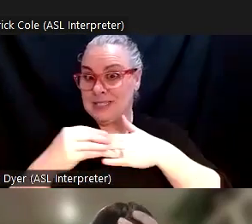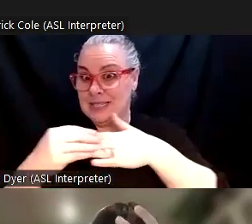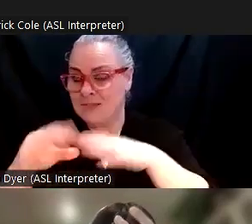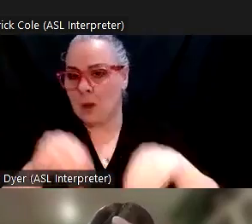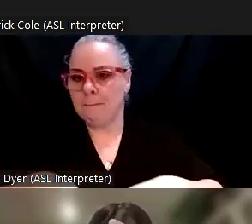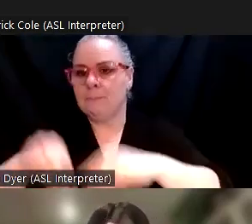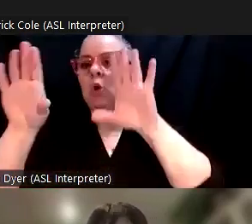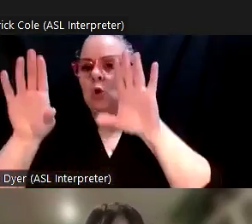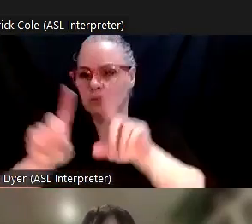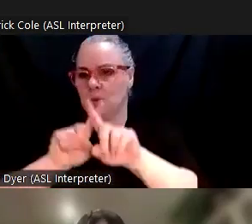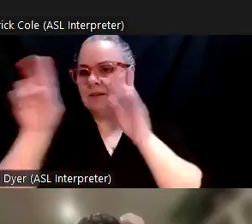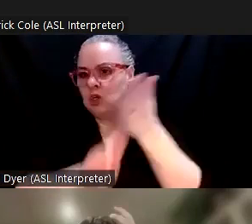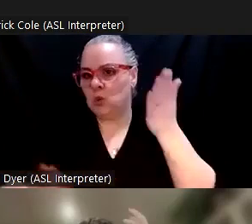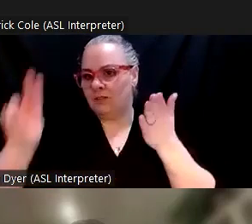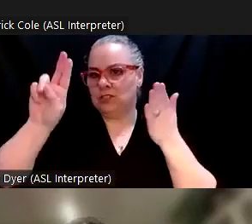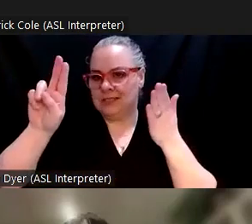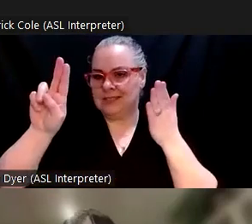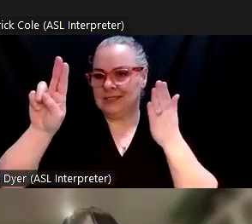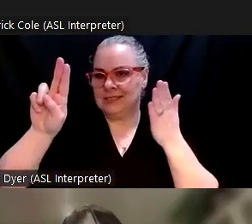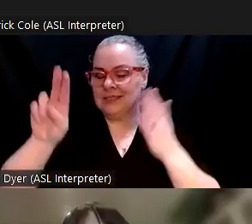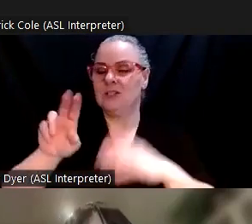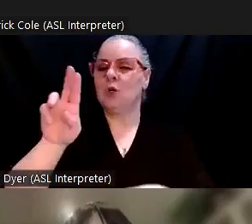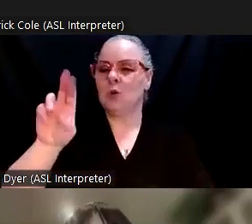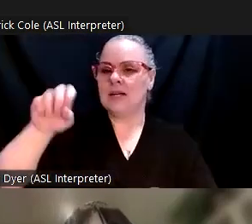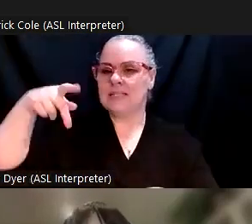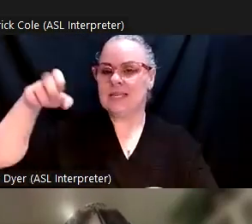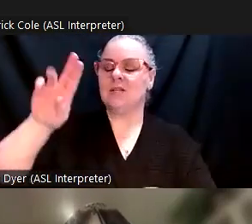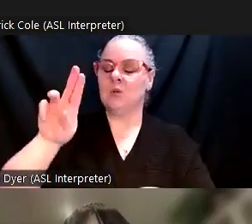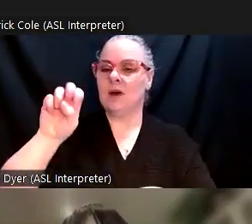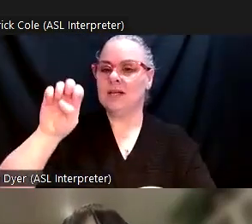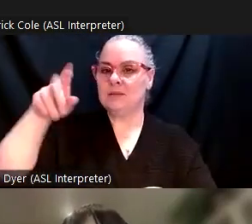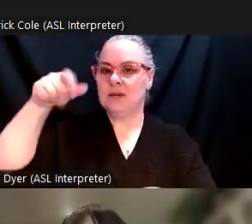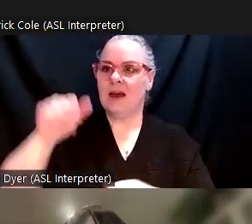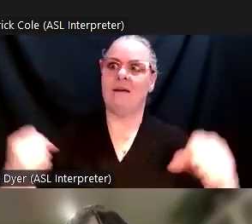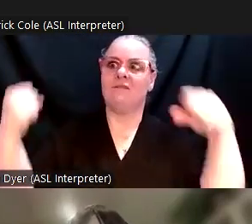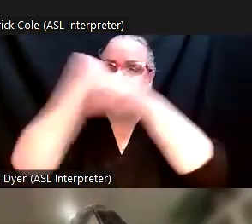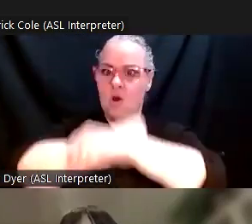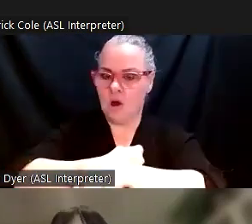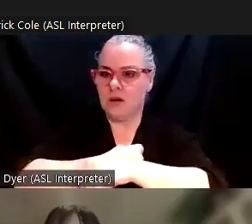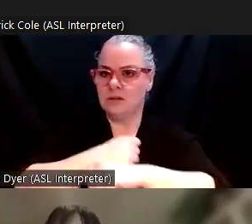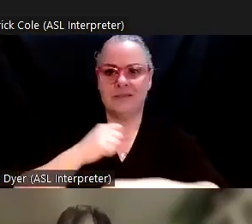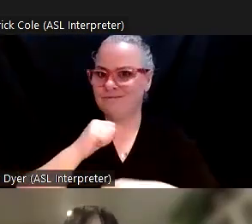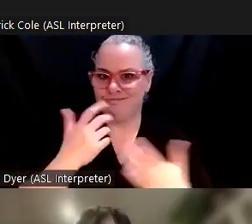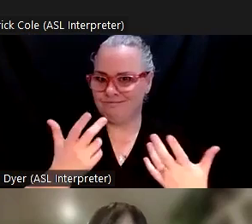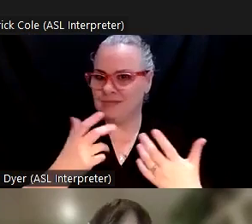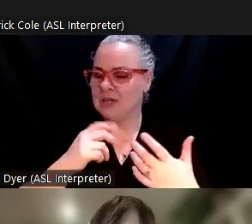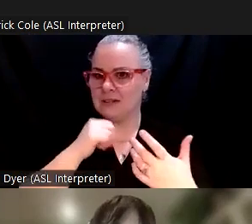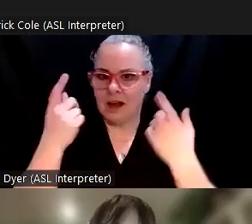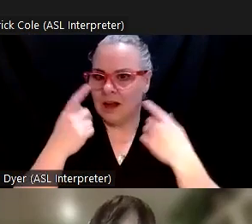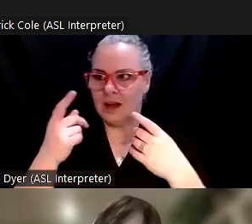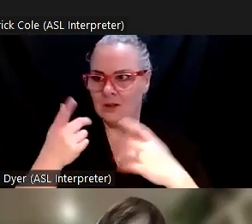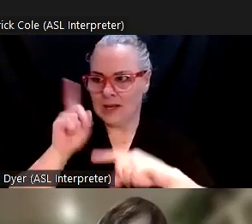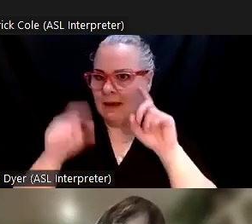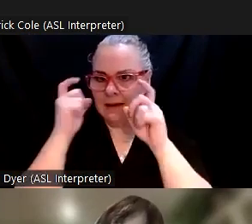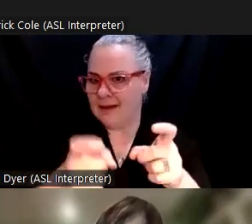to a different university. And US EPA Region 1 thought that it wasn't viable. And rather than giving